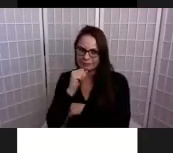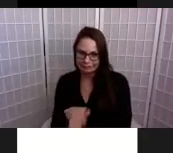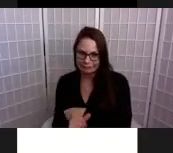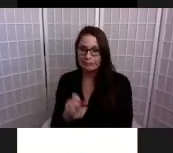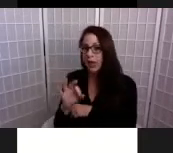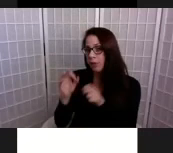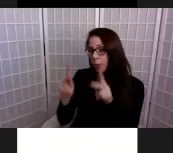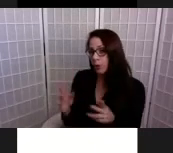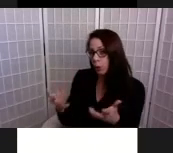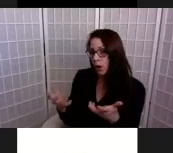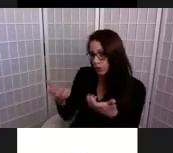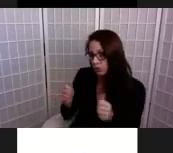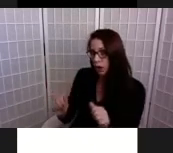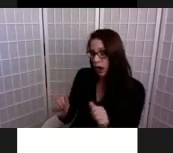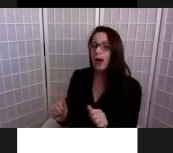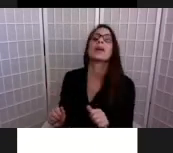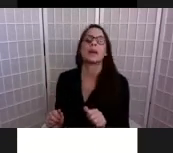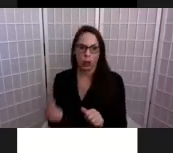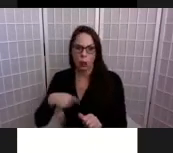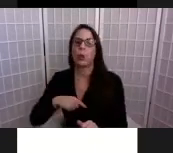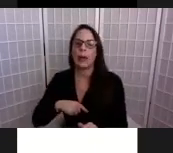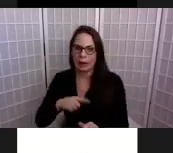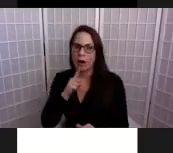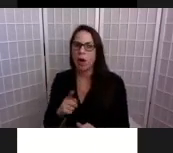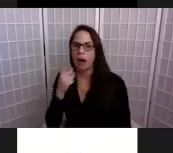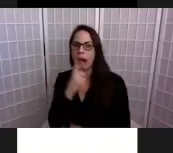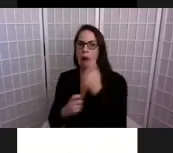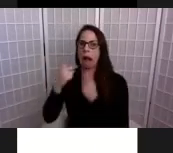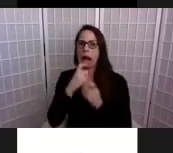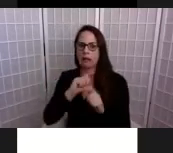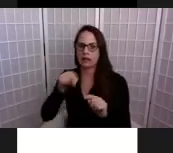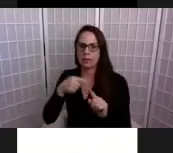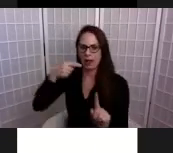get asked about this a lot, it is something we can try.